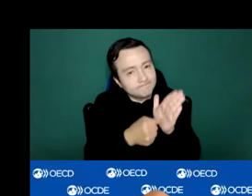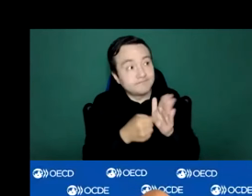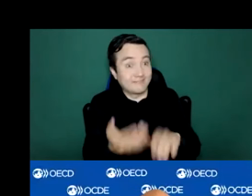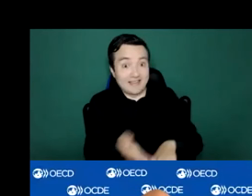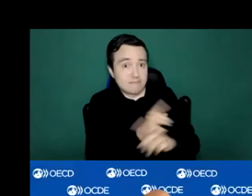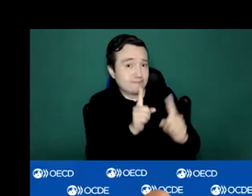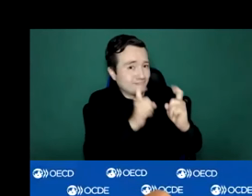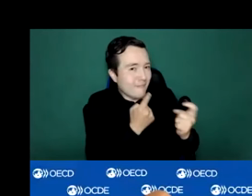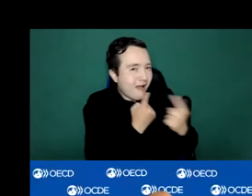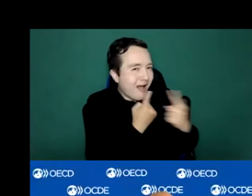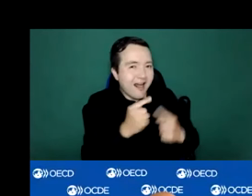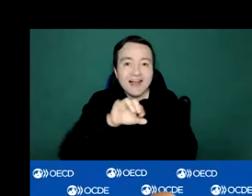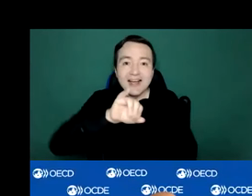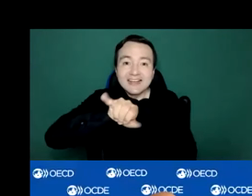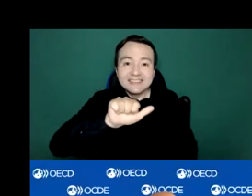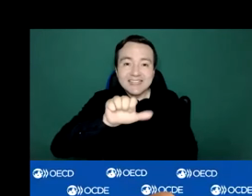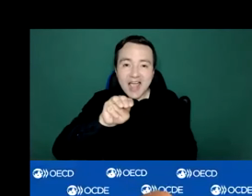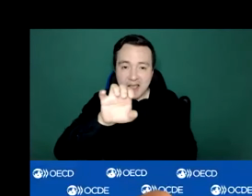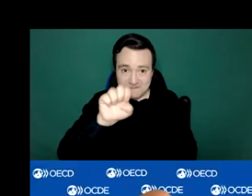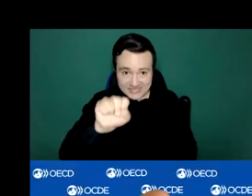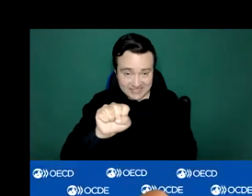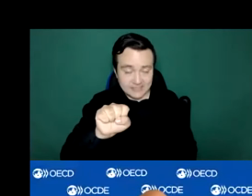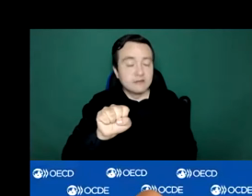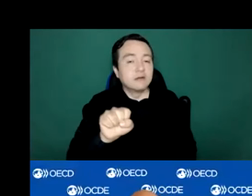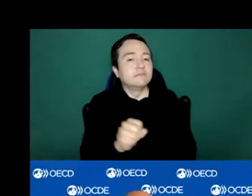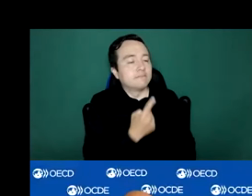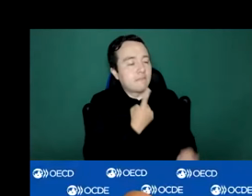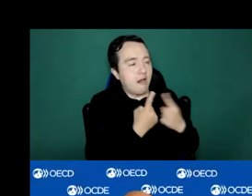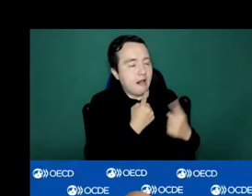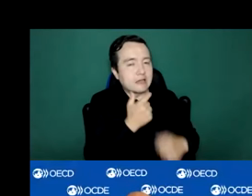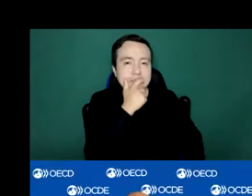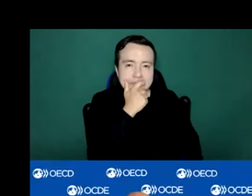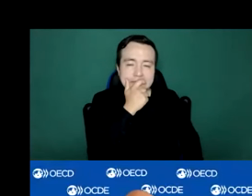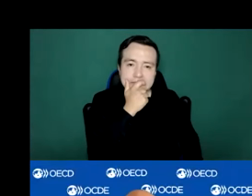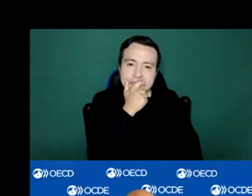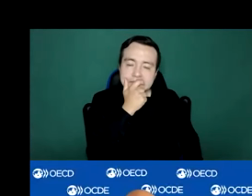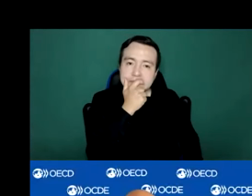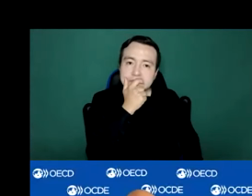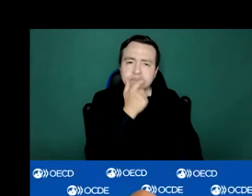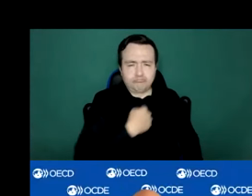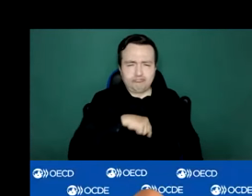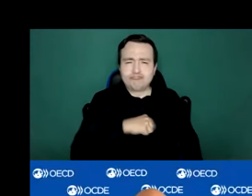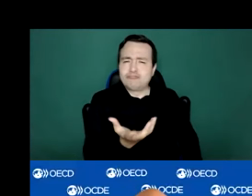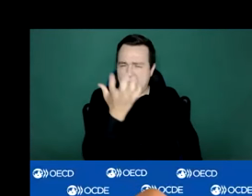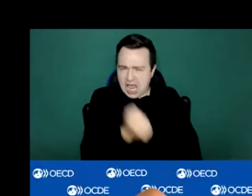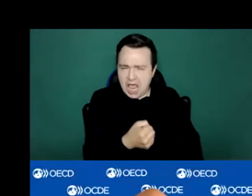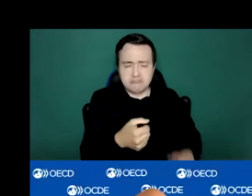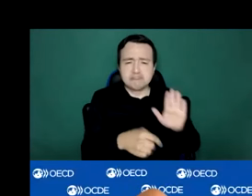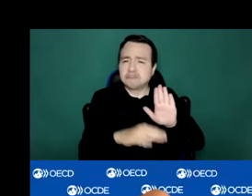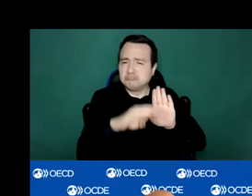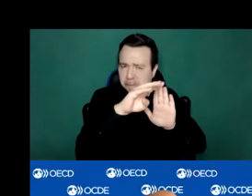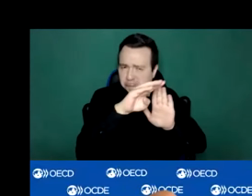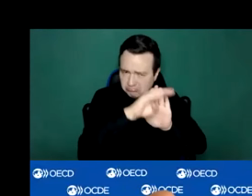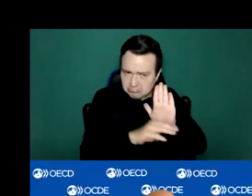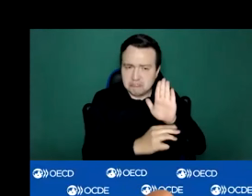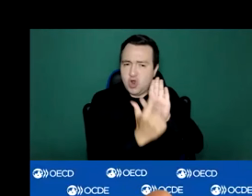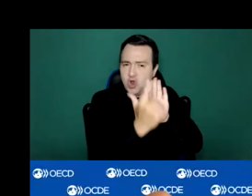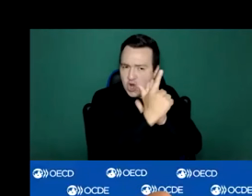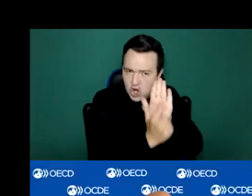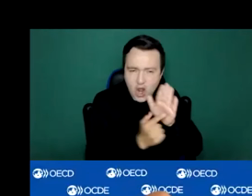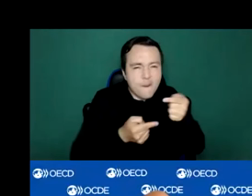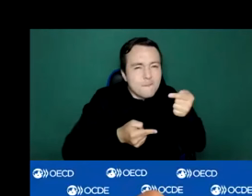we do have a policy window that's open for the discussion of health investments in healthcare. And I think that the